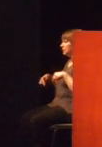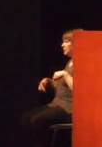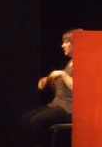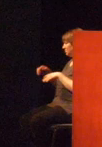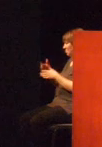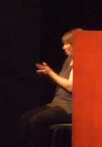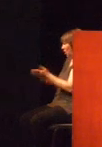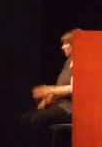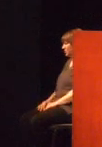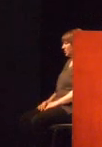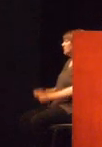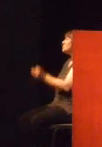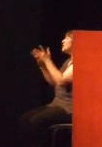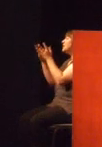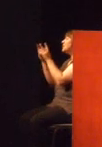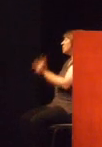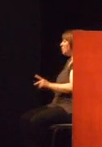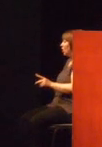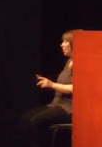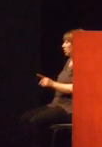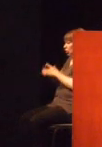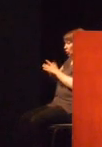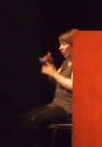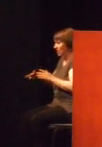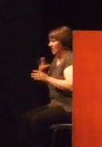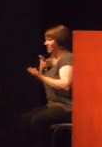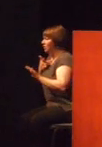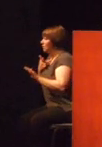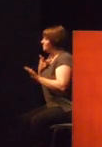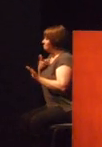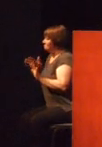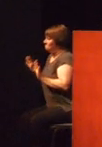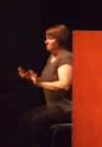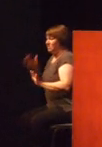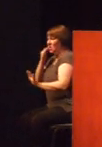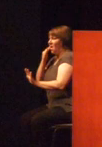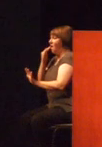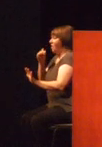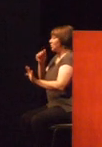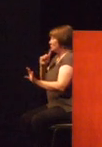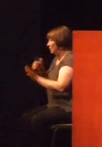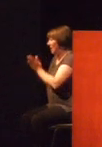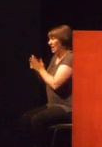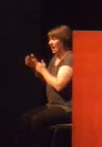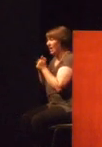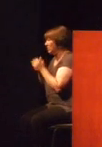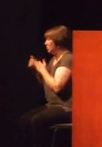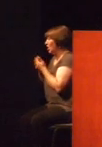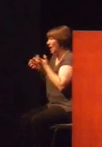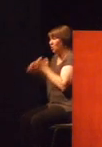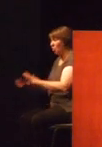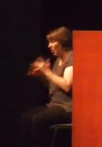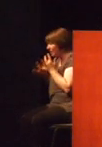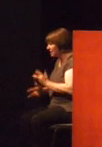often people just reintegrate. So they say, you know what, I don't want to feel all that tension and